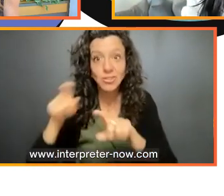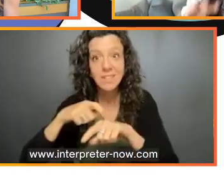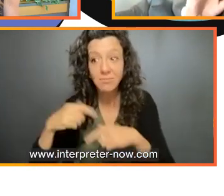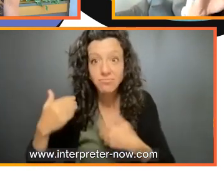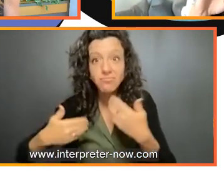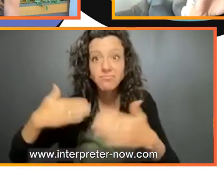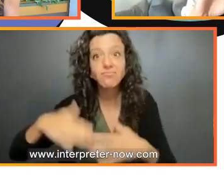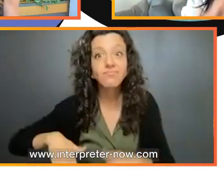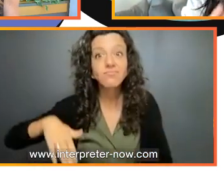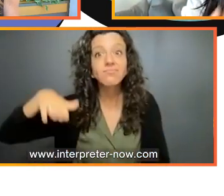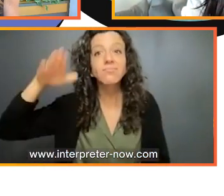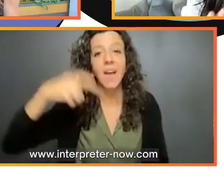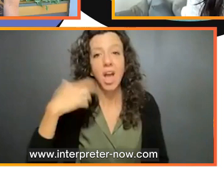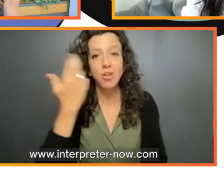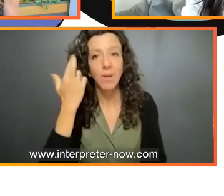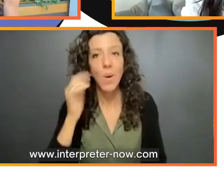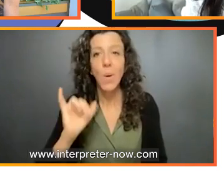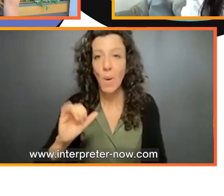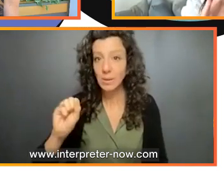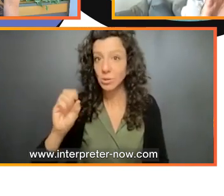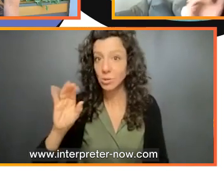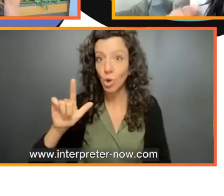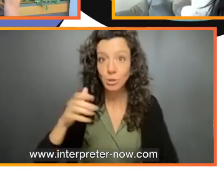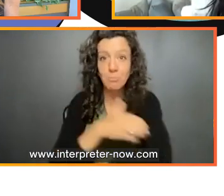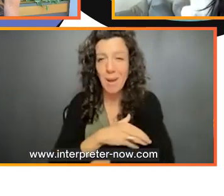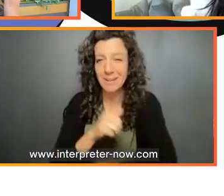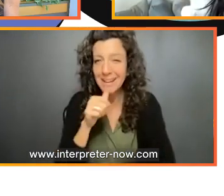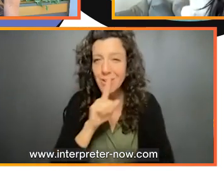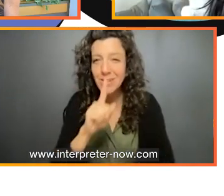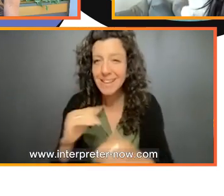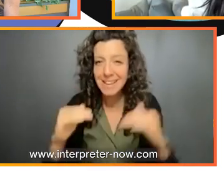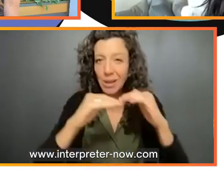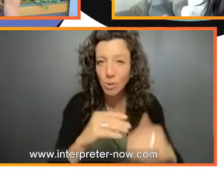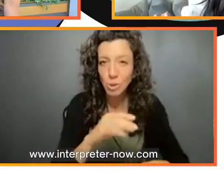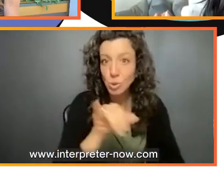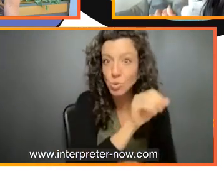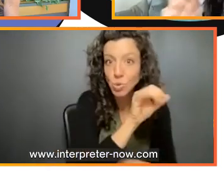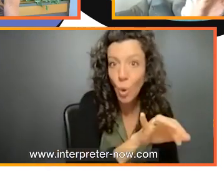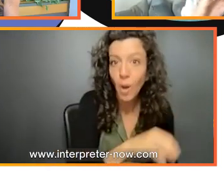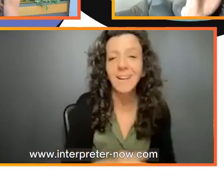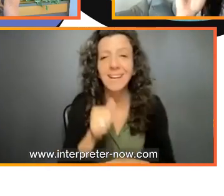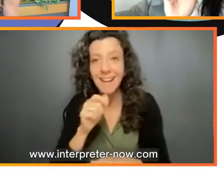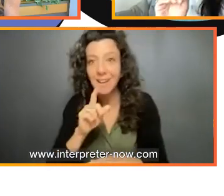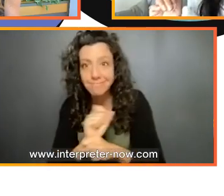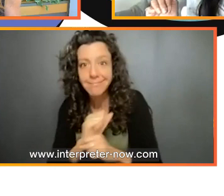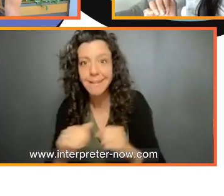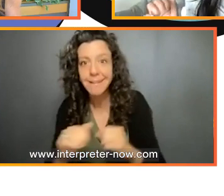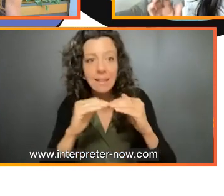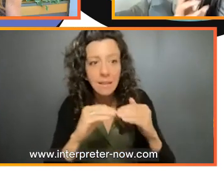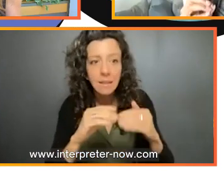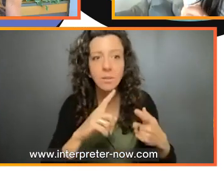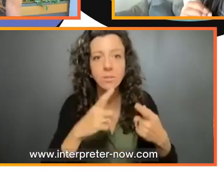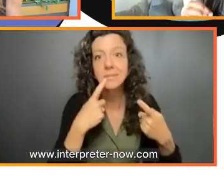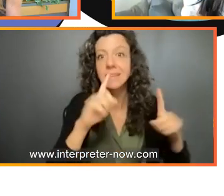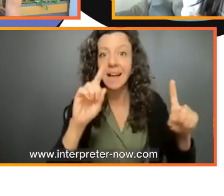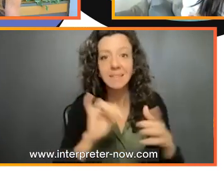me. Over time, what I realized is social power doesn't actually lead to joy. It doesn't actually lead